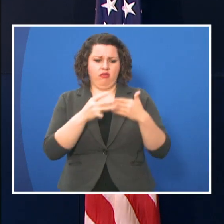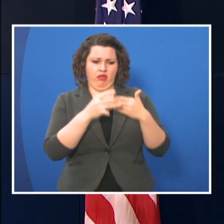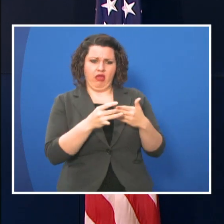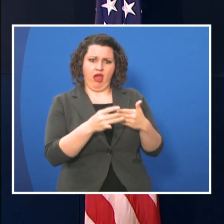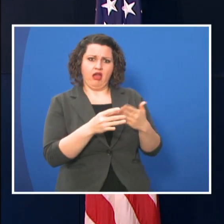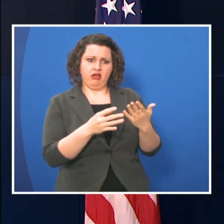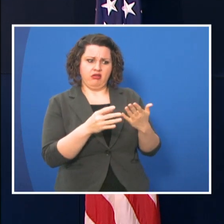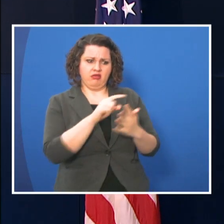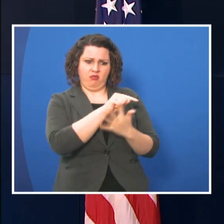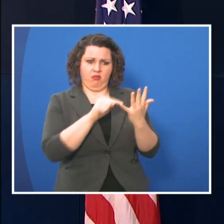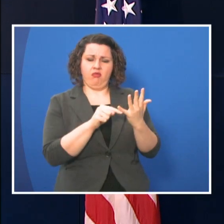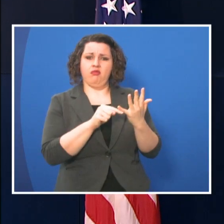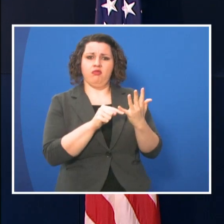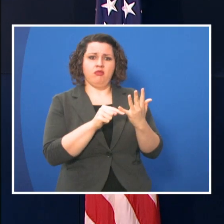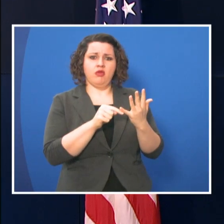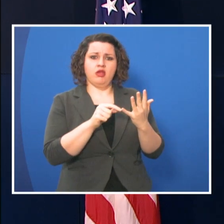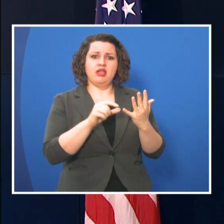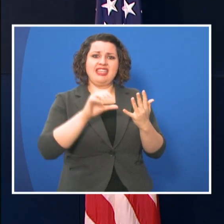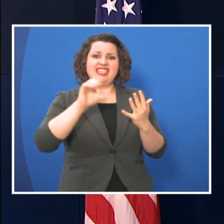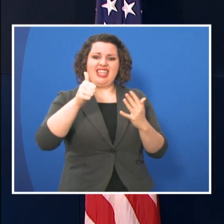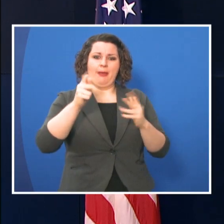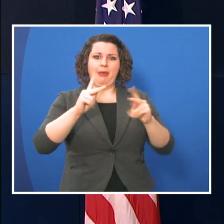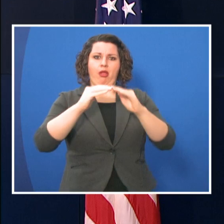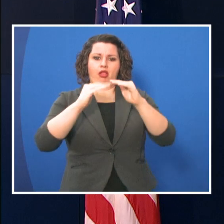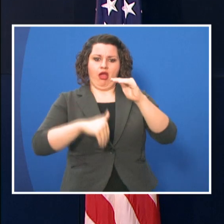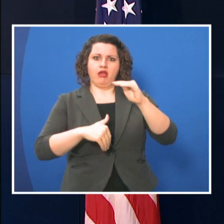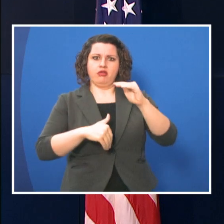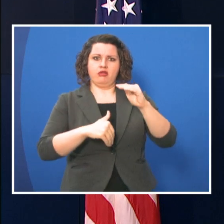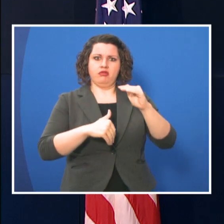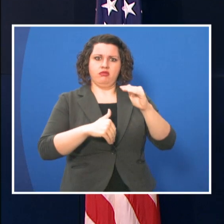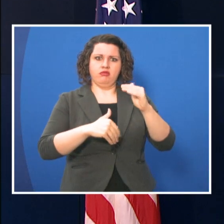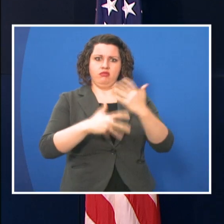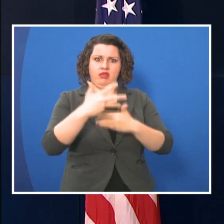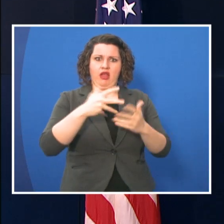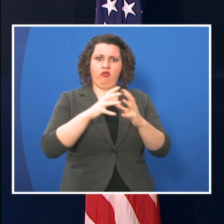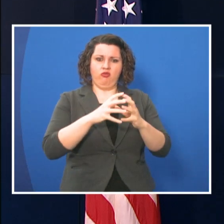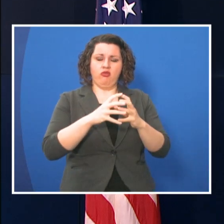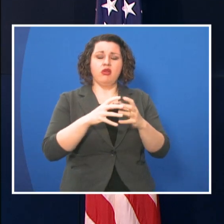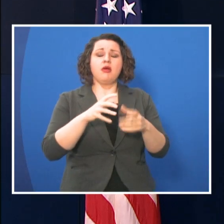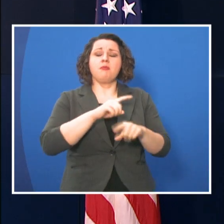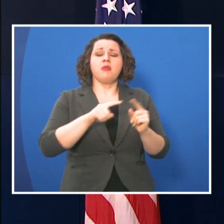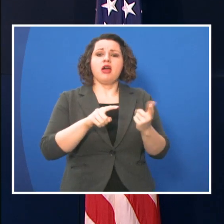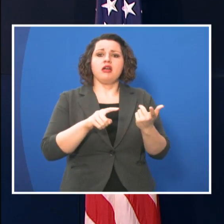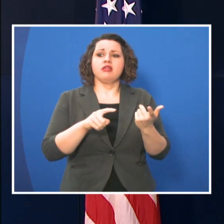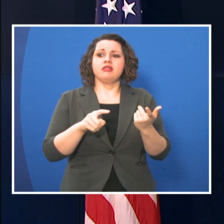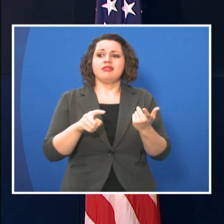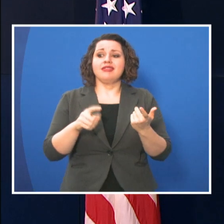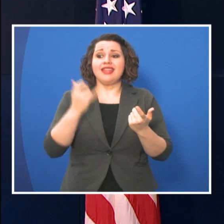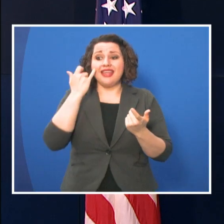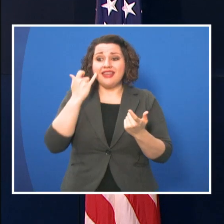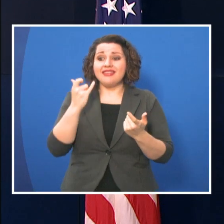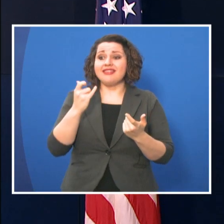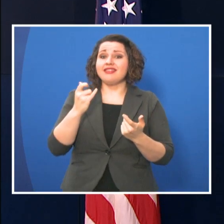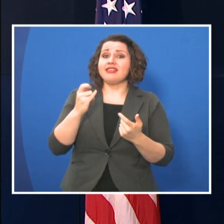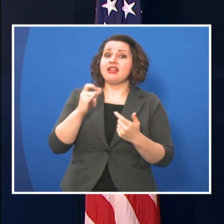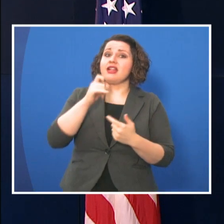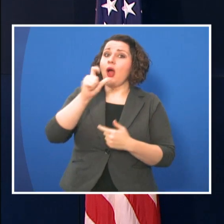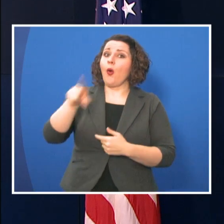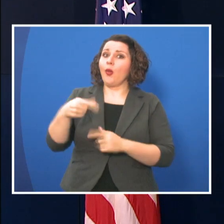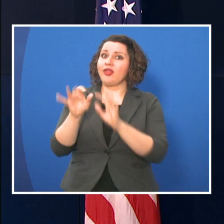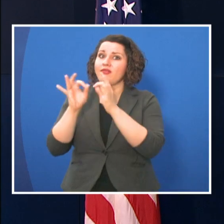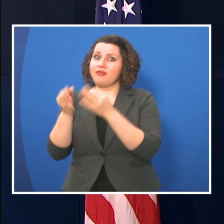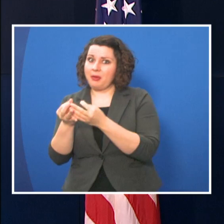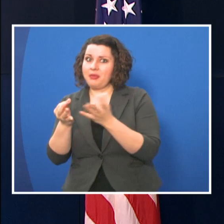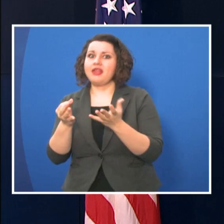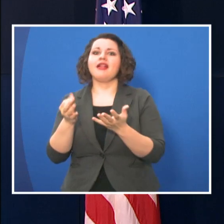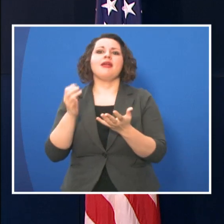we shouldn't have gatherings of more than 10 people, but what if it's beyond family? Can you guide people as they start looking at Memorial